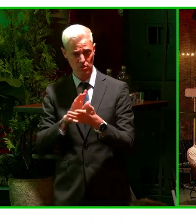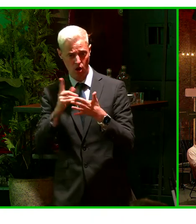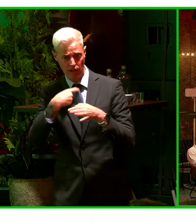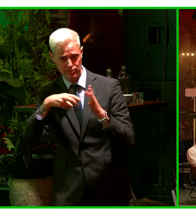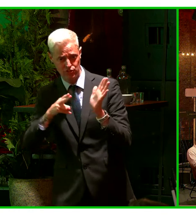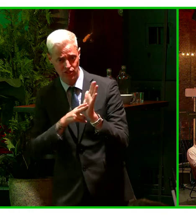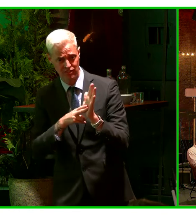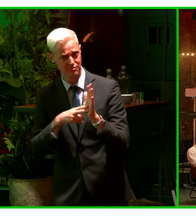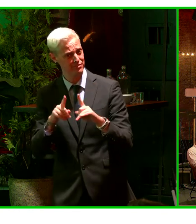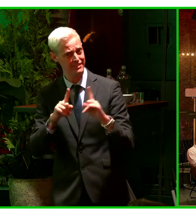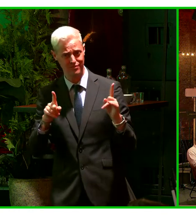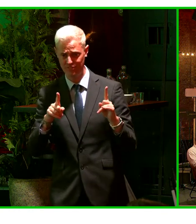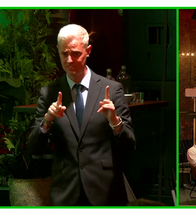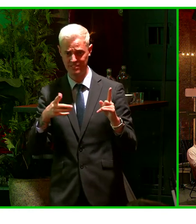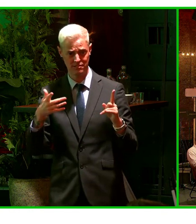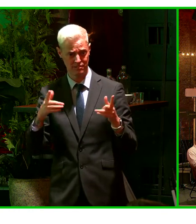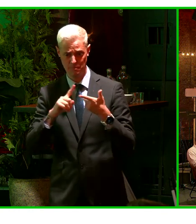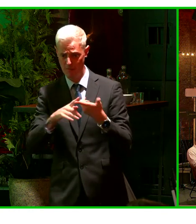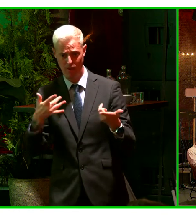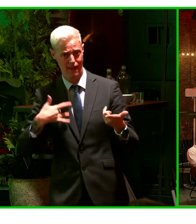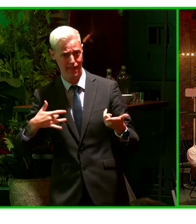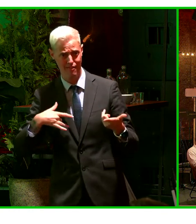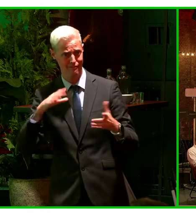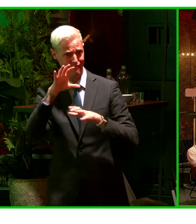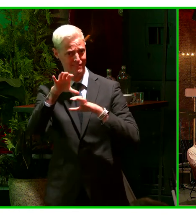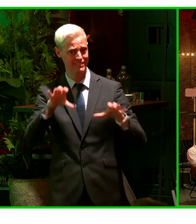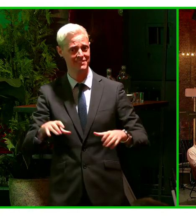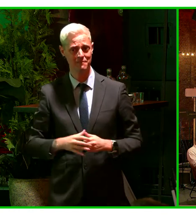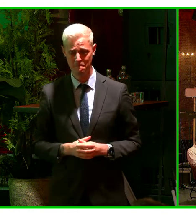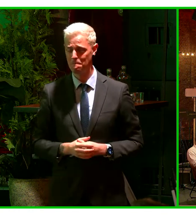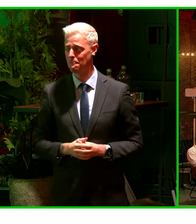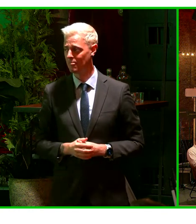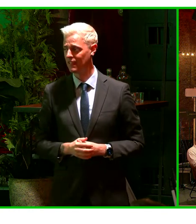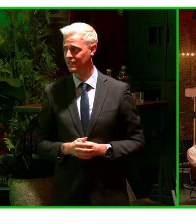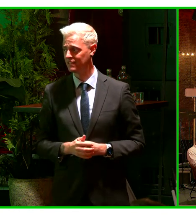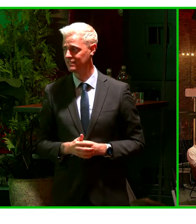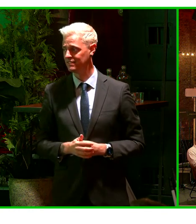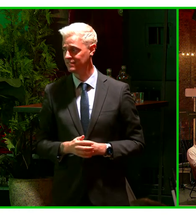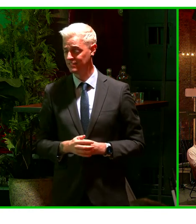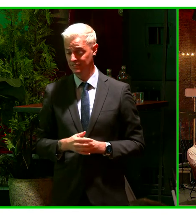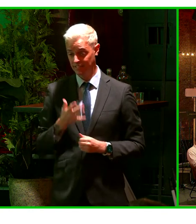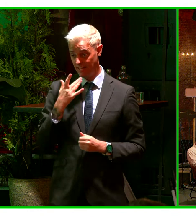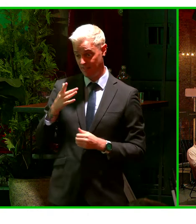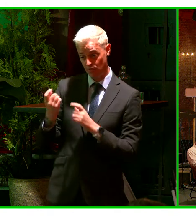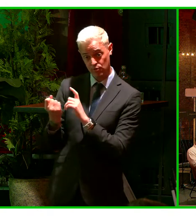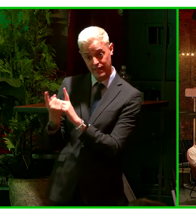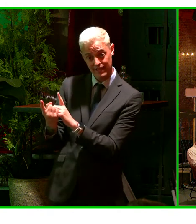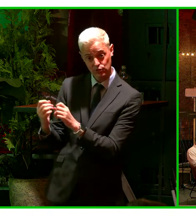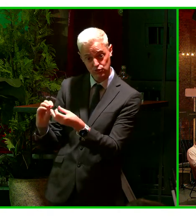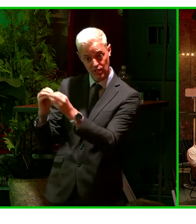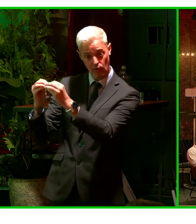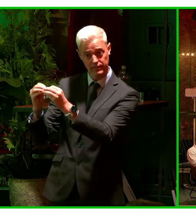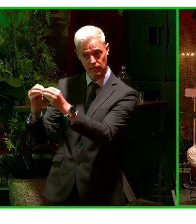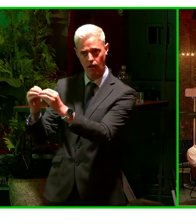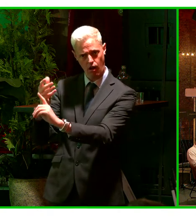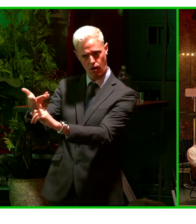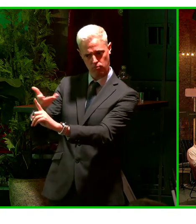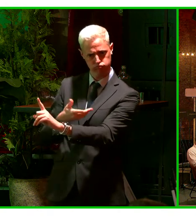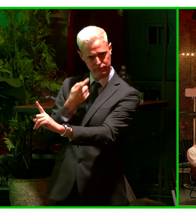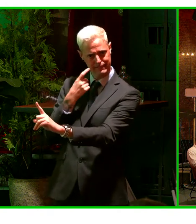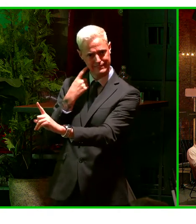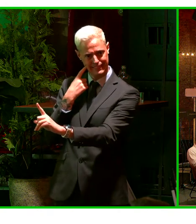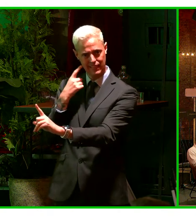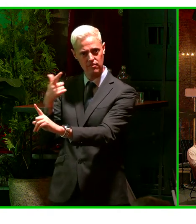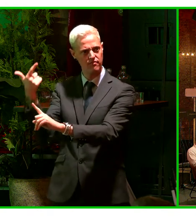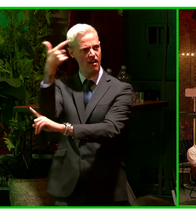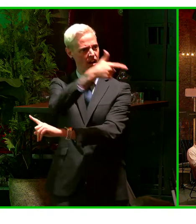be very different depending on where you are in the region and your proximity to the clusters and generation. So for us, it's